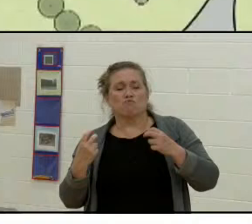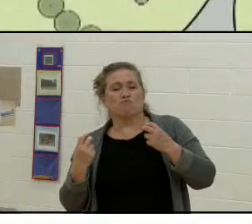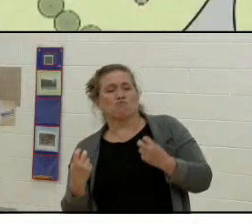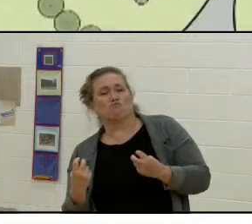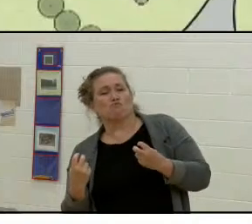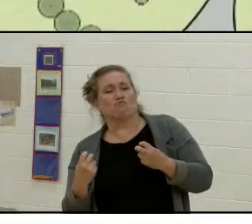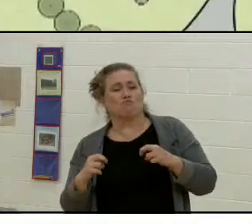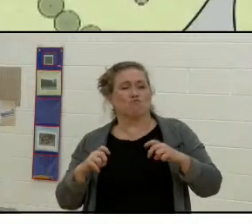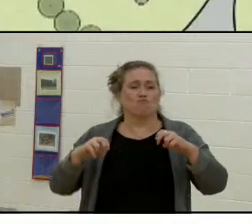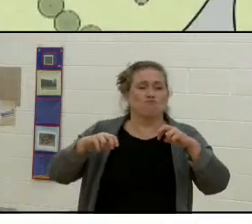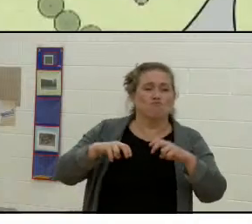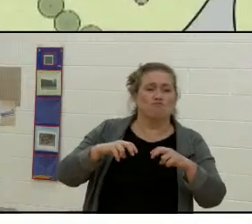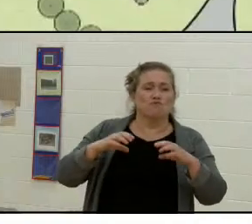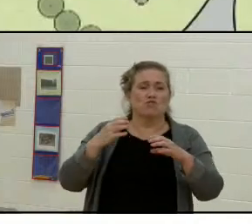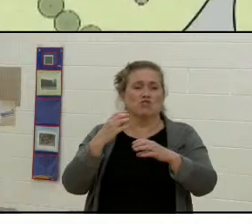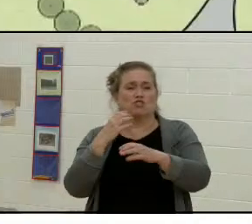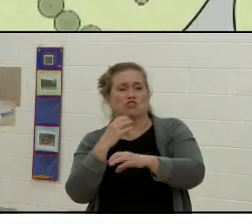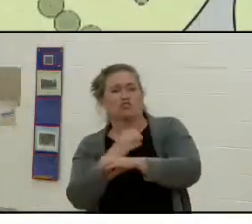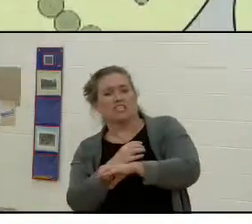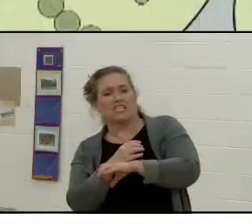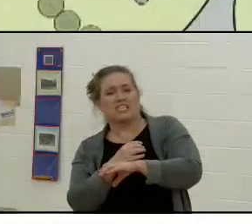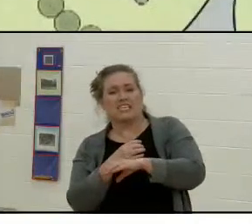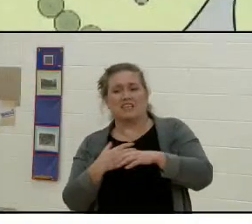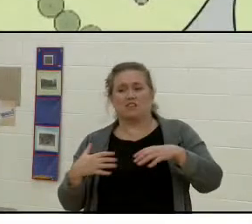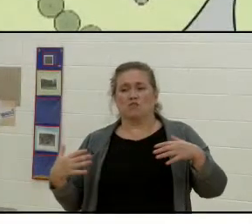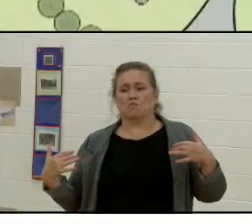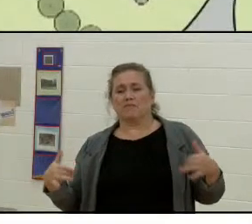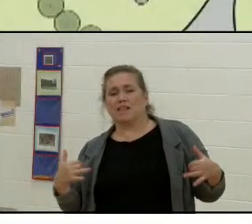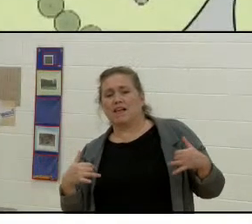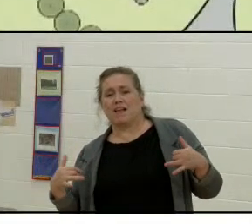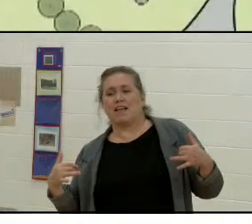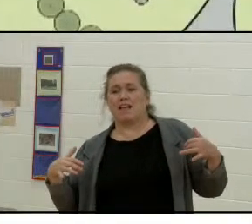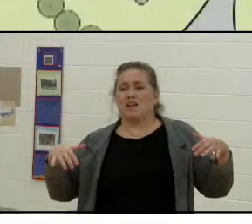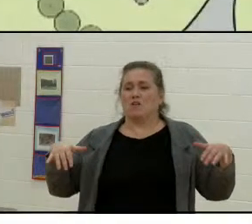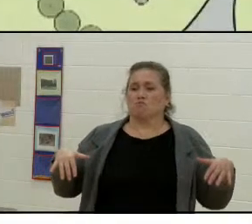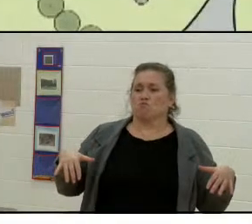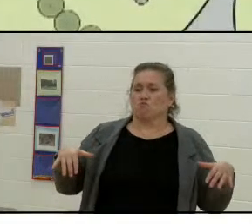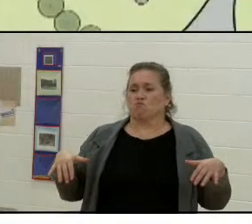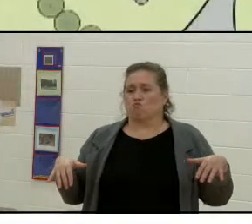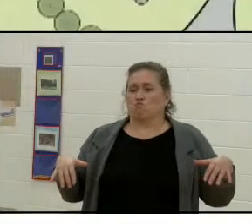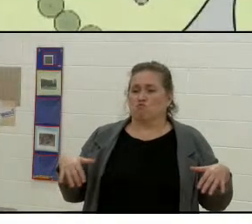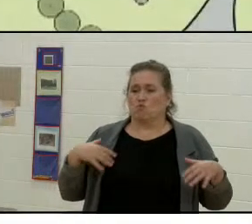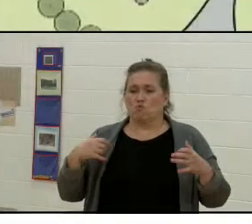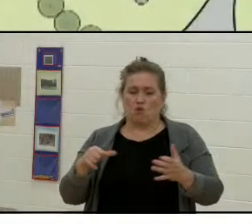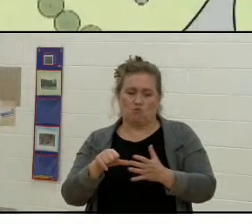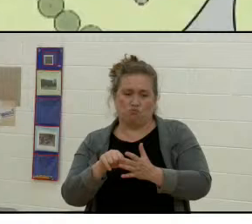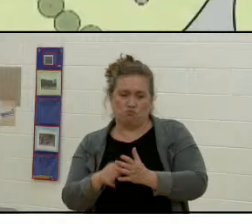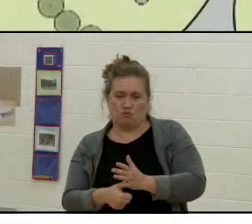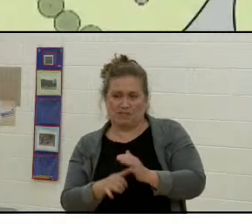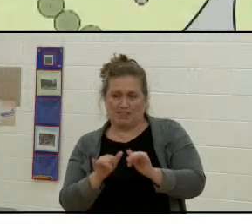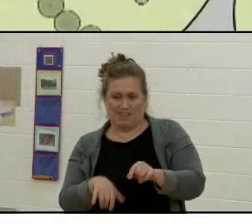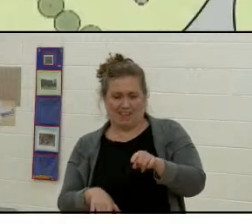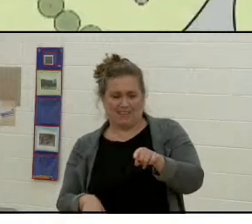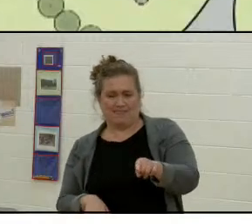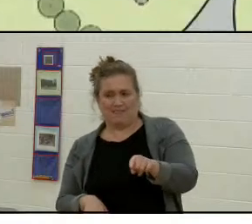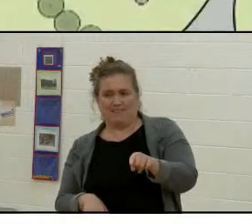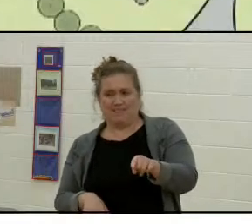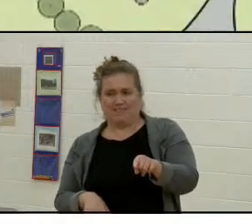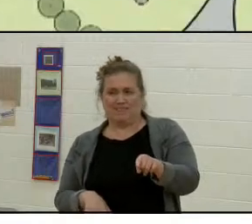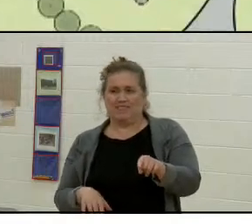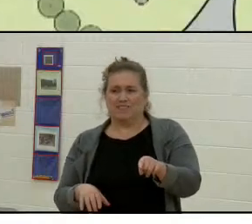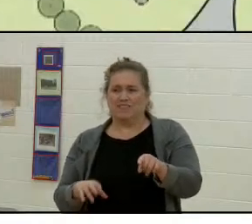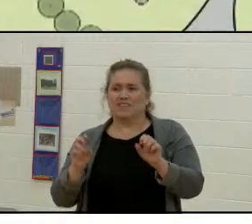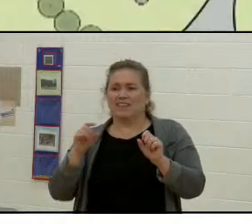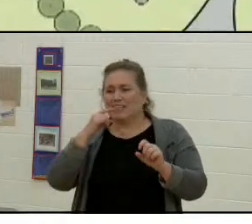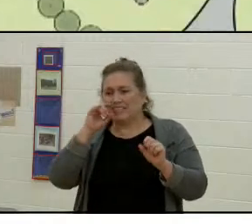rocks, running between the rocks, people just kind of hanging out. And we wanted to really emphasize that as a place where people did like to spend time, even though